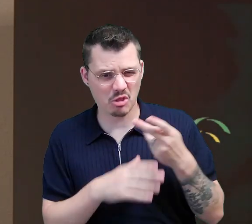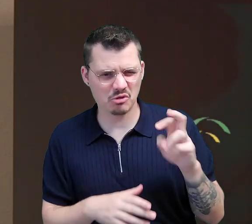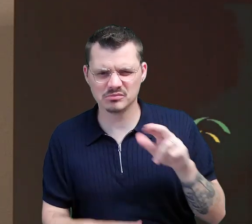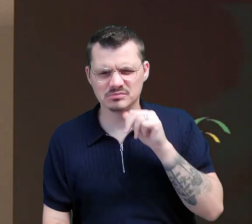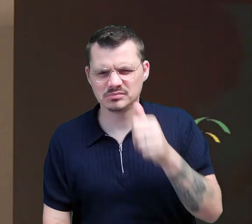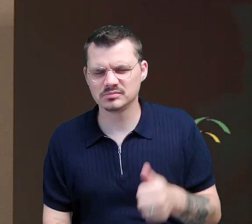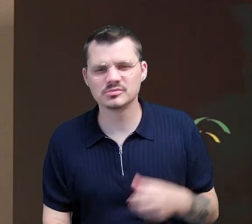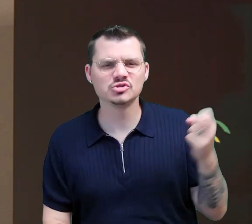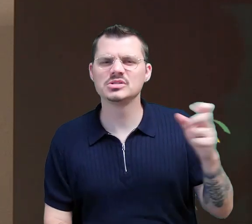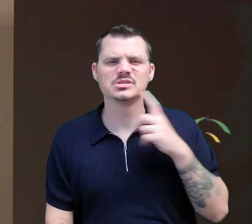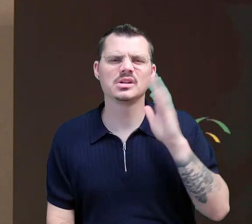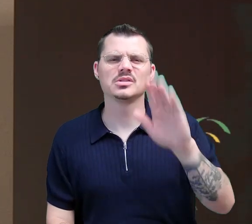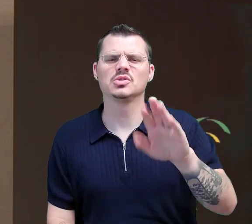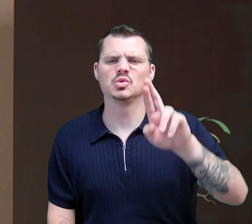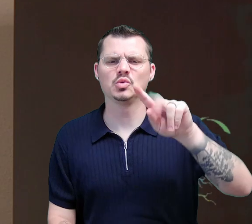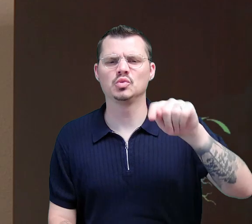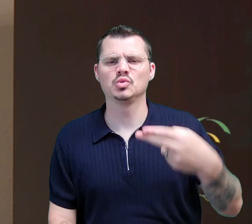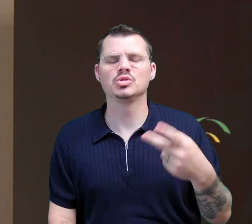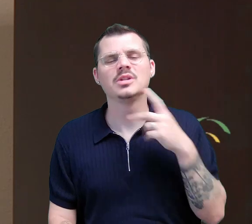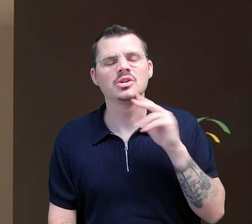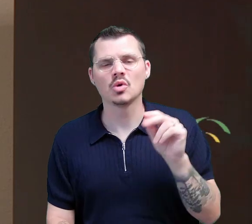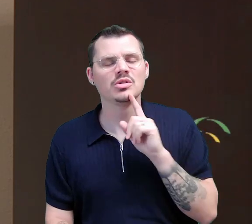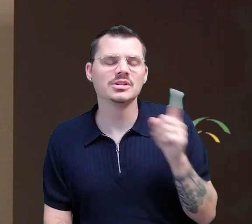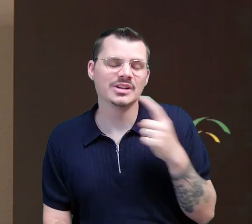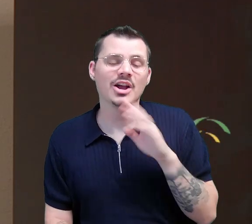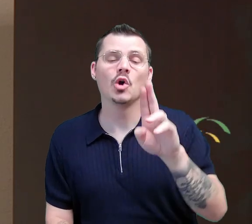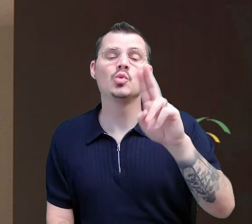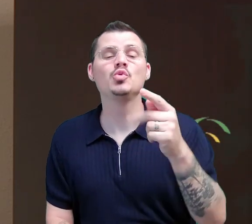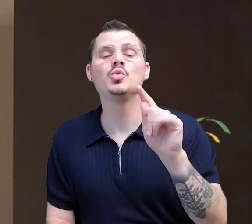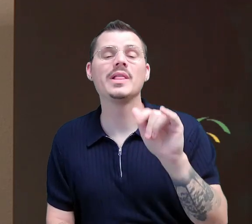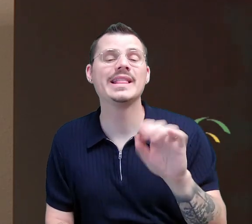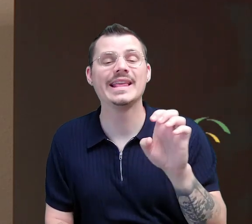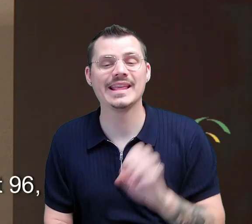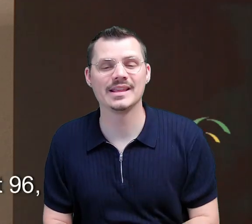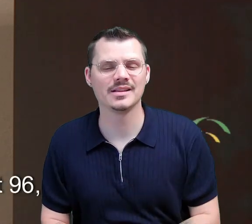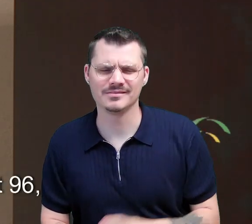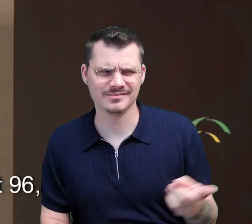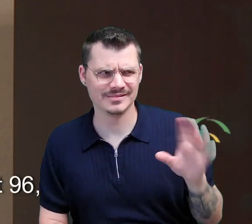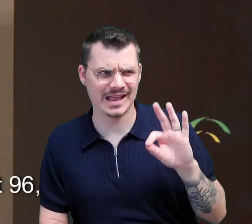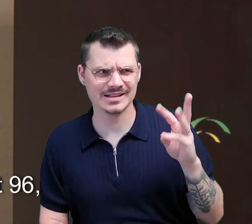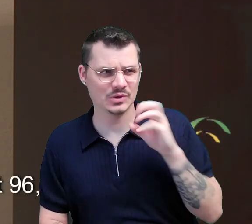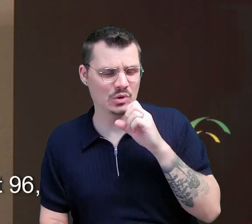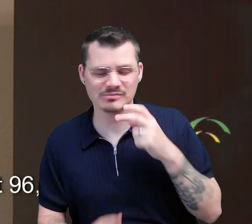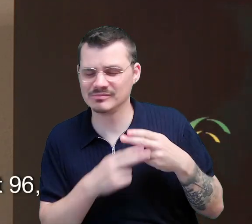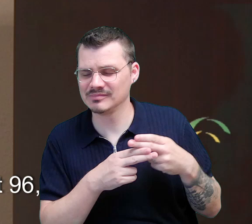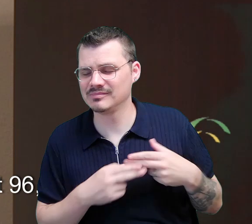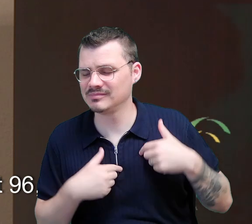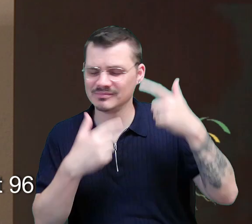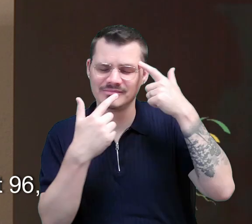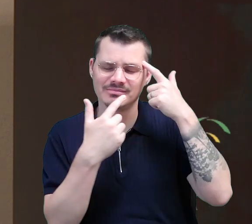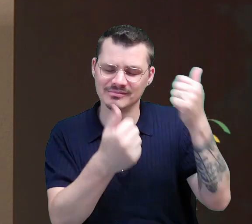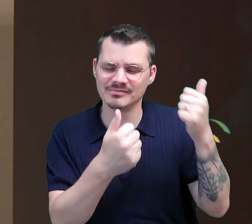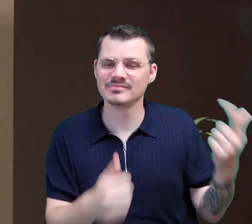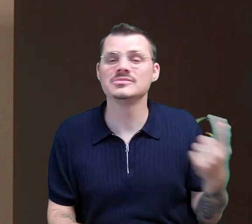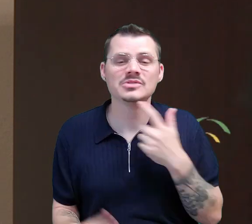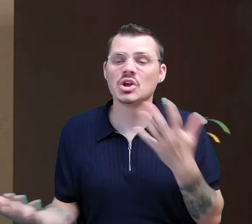much. She said, Ruth, actually she said, Ruthie, she can call me anything she likes at 96.